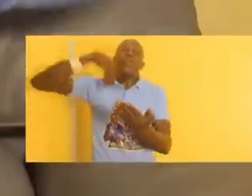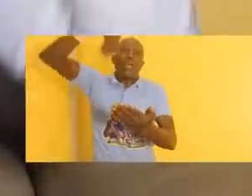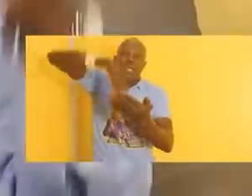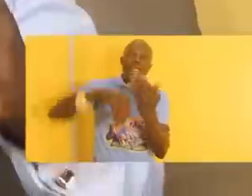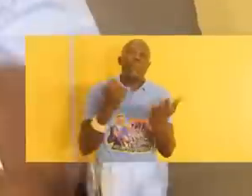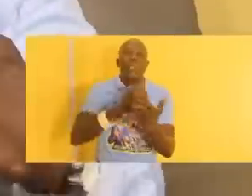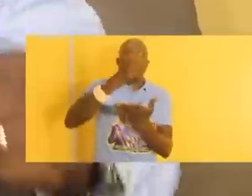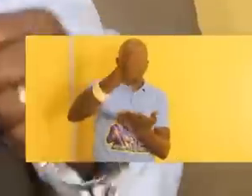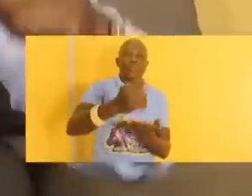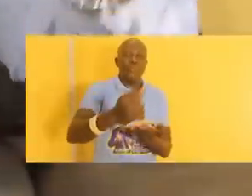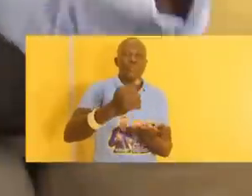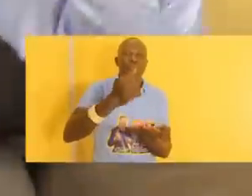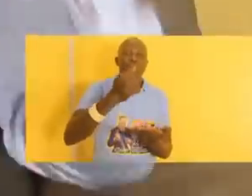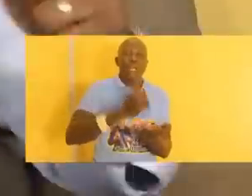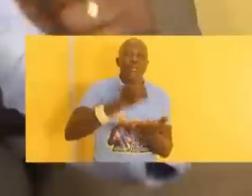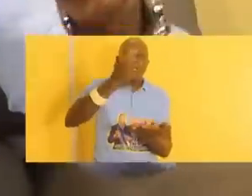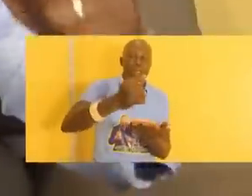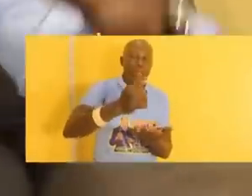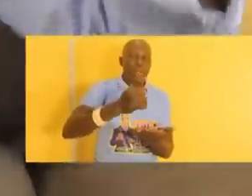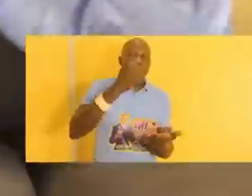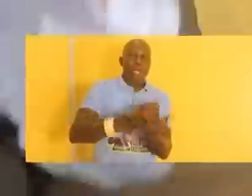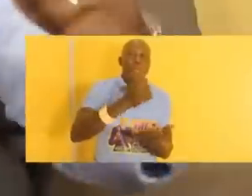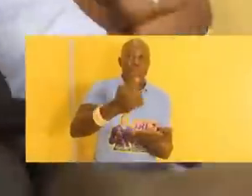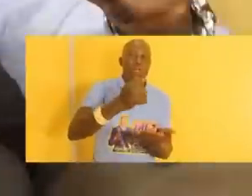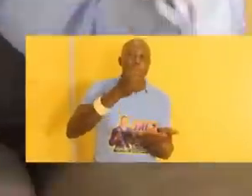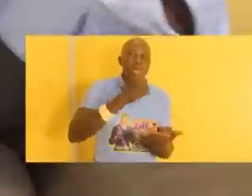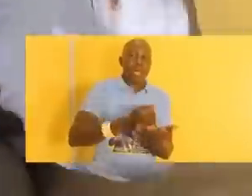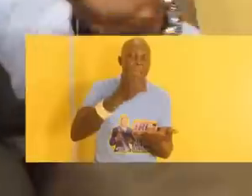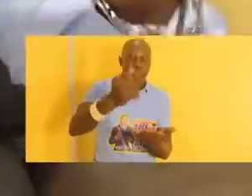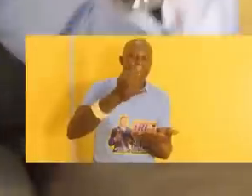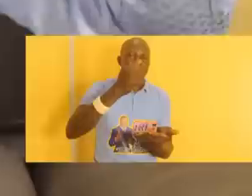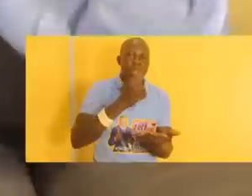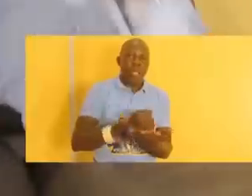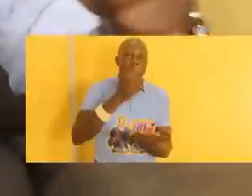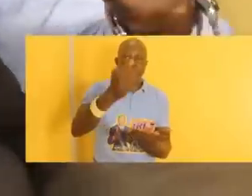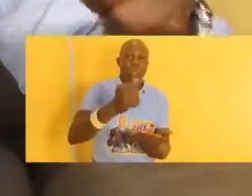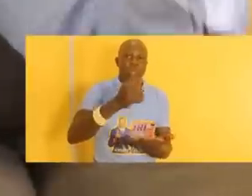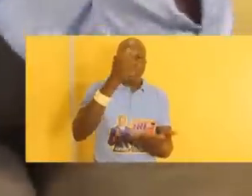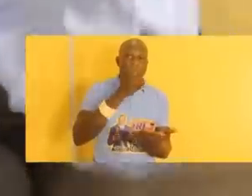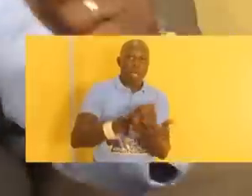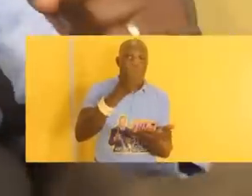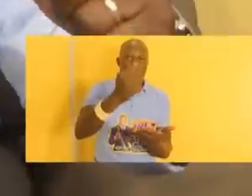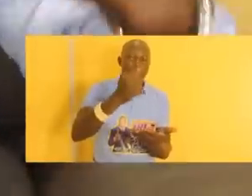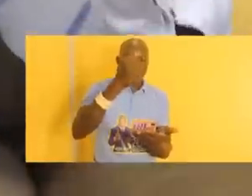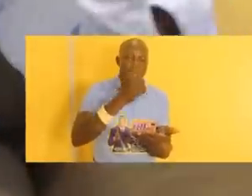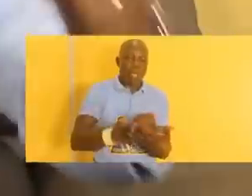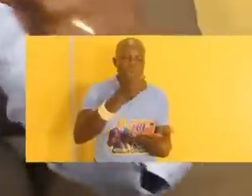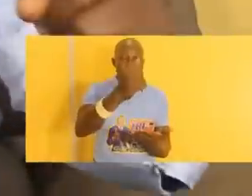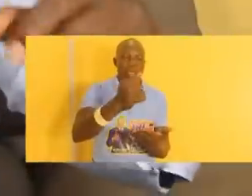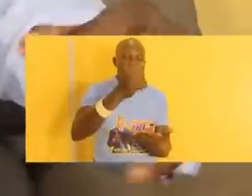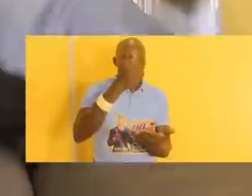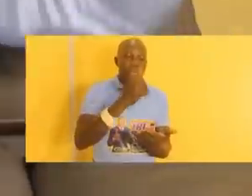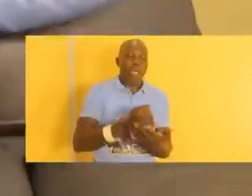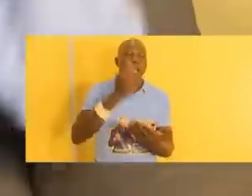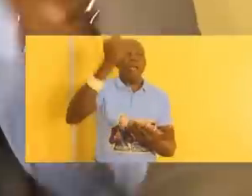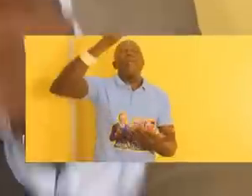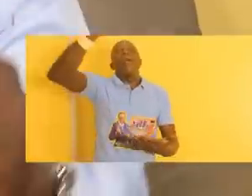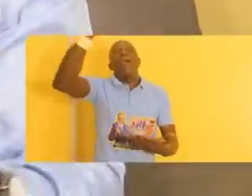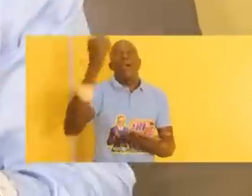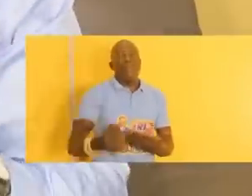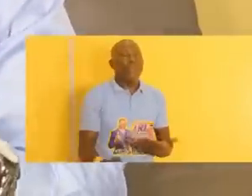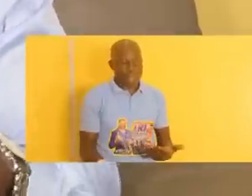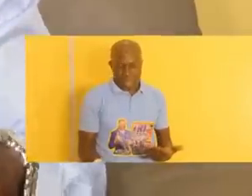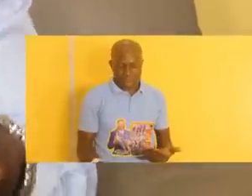wonu e. Amen. Agbara. Amen. Agbara. Amen. Agbara. Amen. Agbara. Amen. Oh yeah,